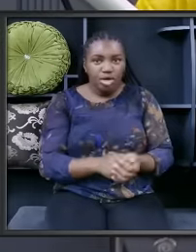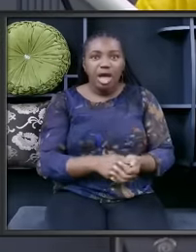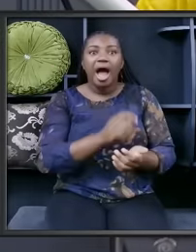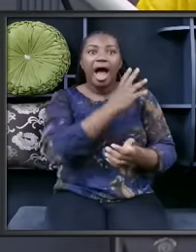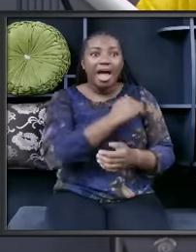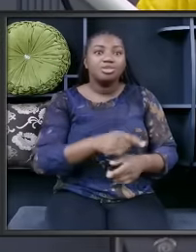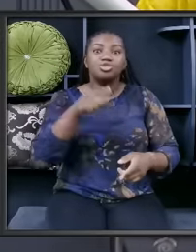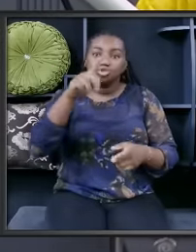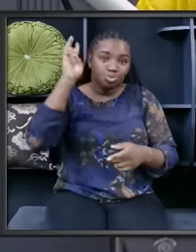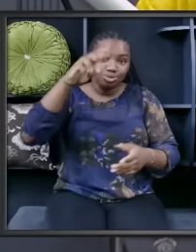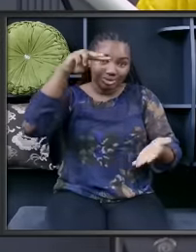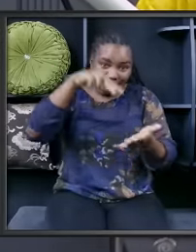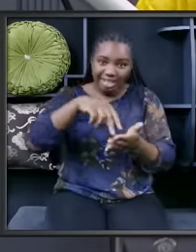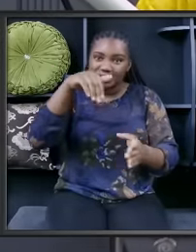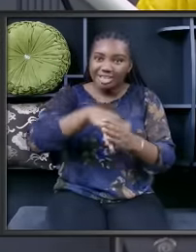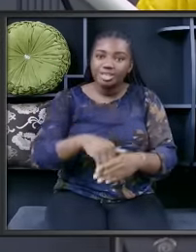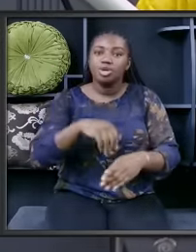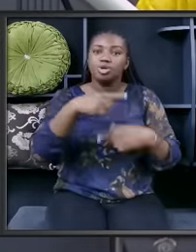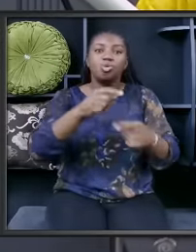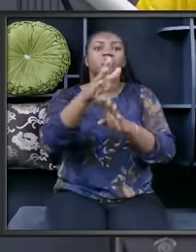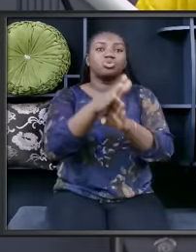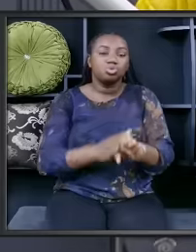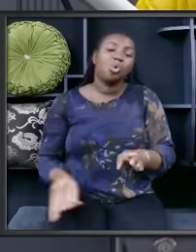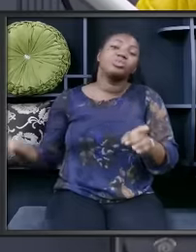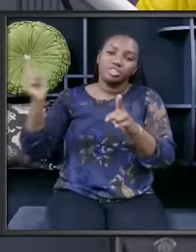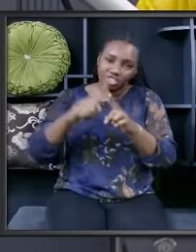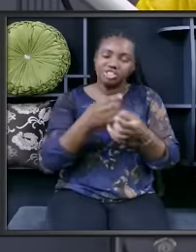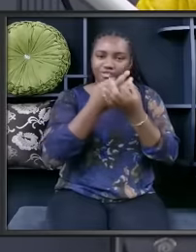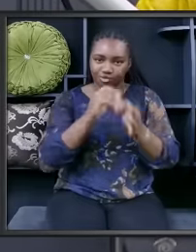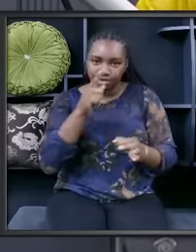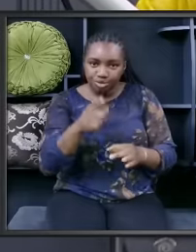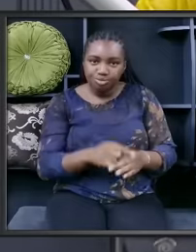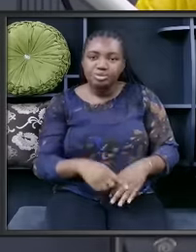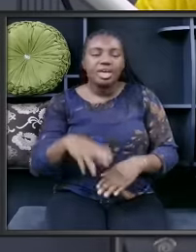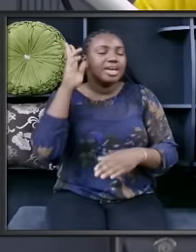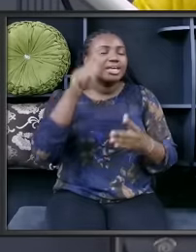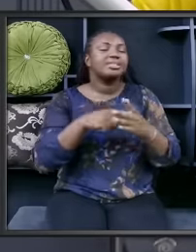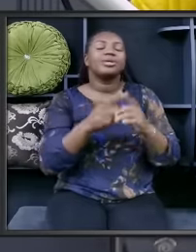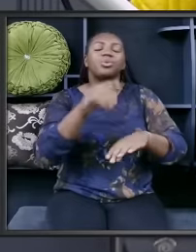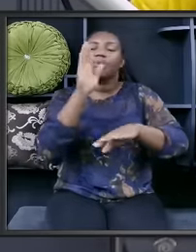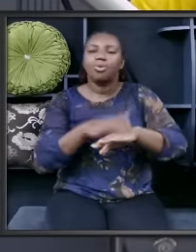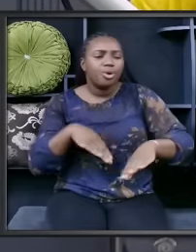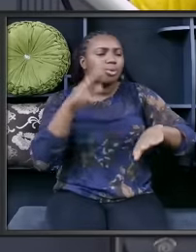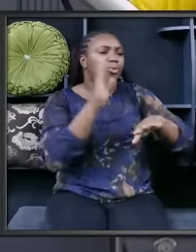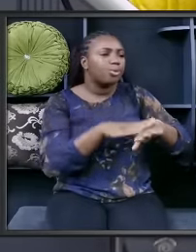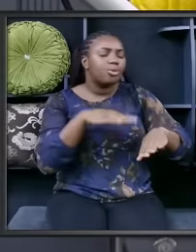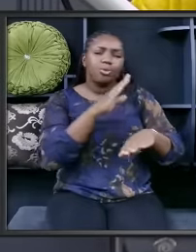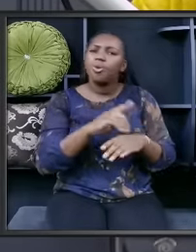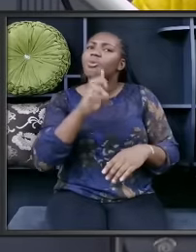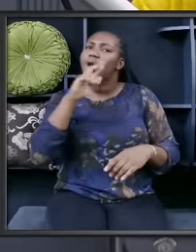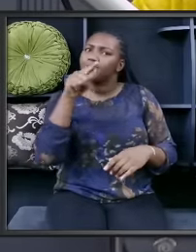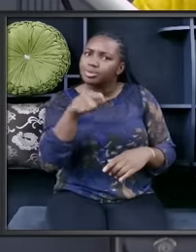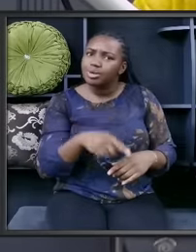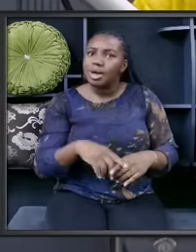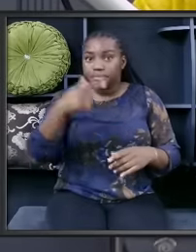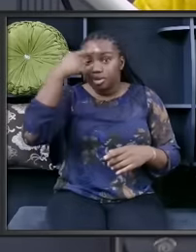up till you are free. That was what happened. And you come and house. He was calling me, where am I? Which type of mark? Because he gave me rule.